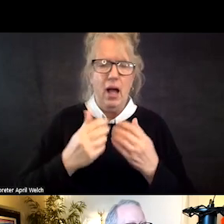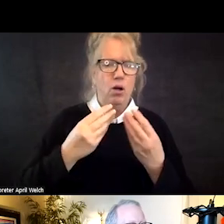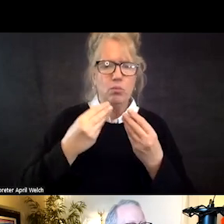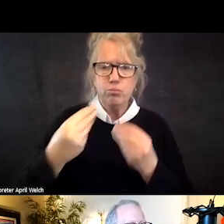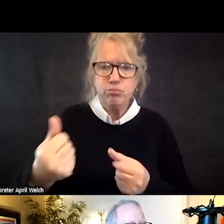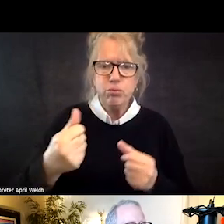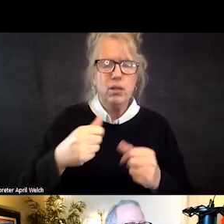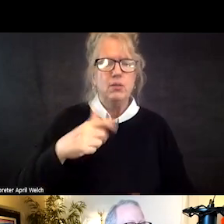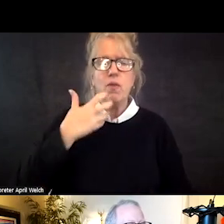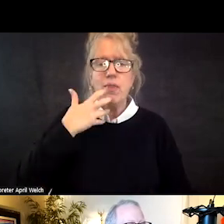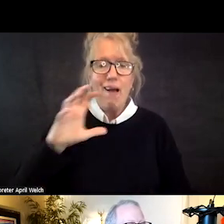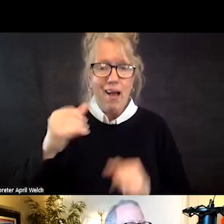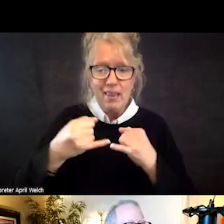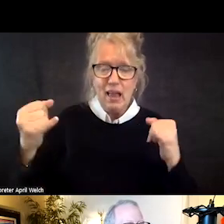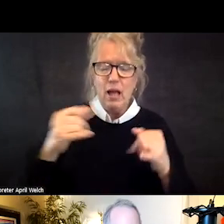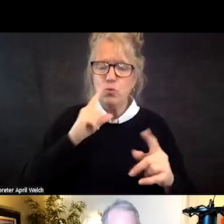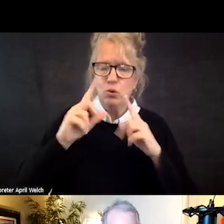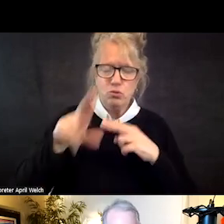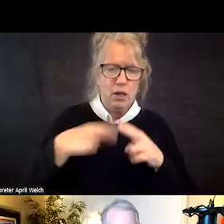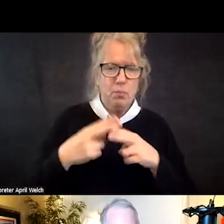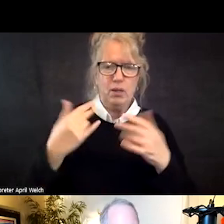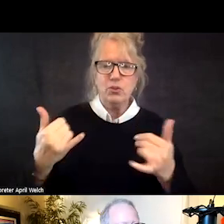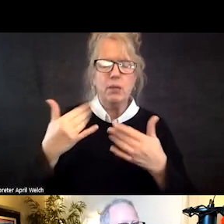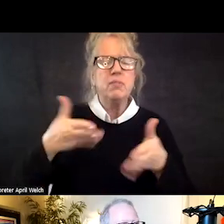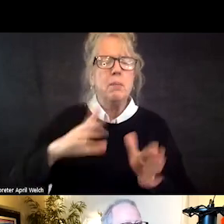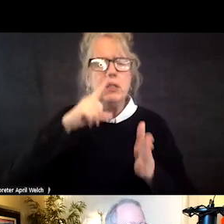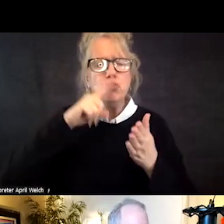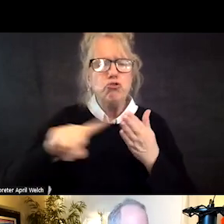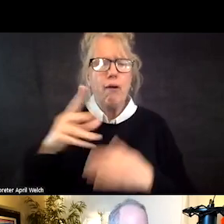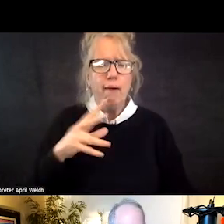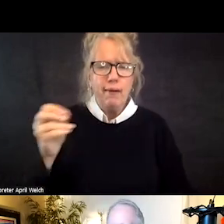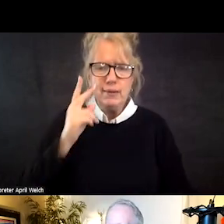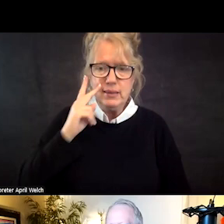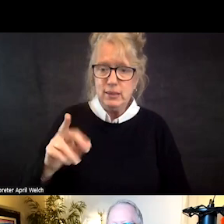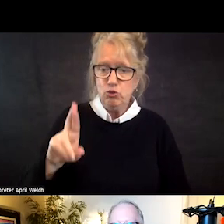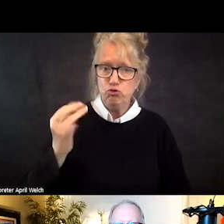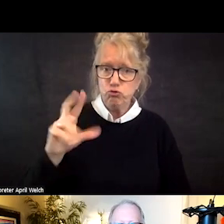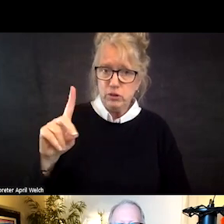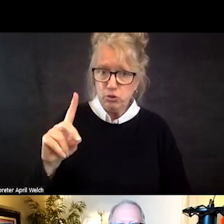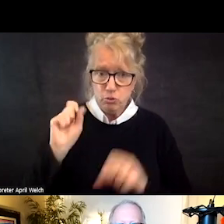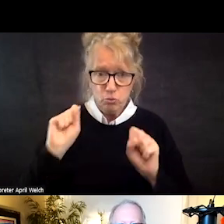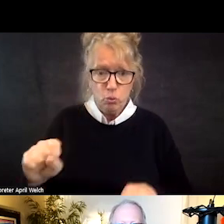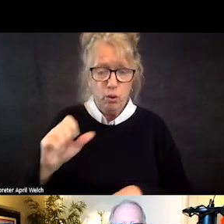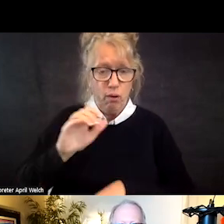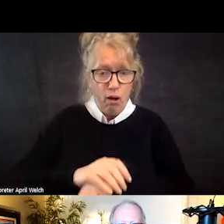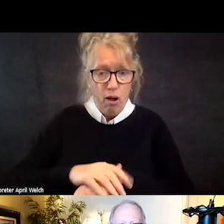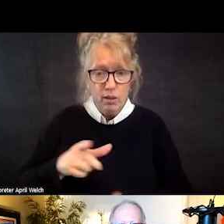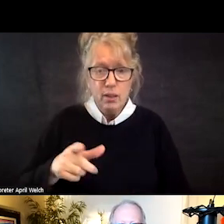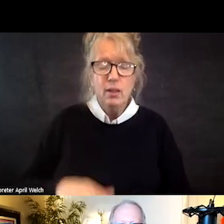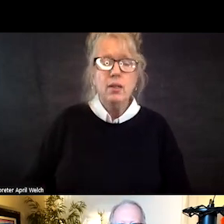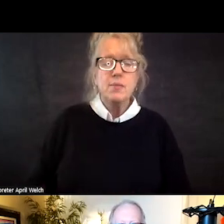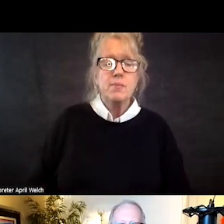our hotline is going to talk about that today. Let me check and see, was Richard able to be on yet? And if